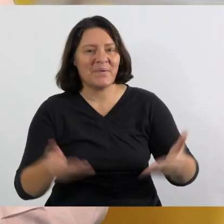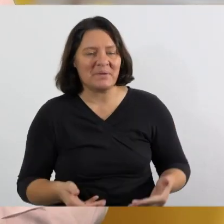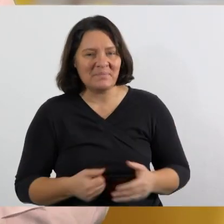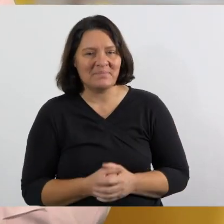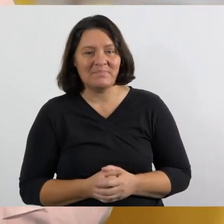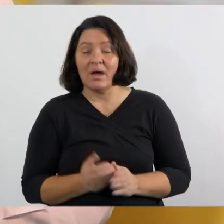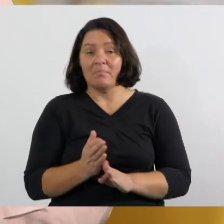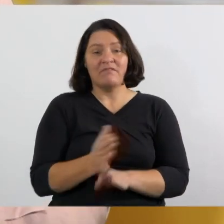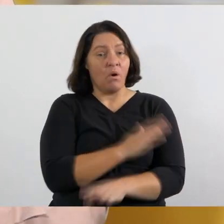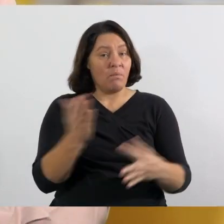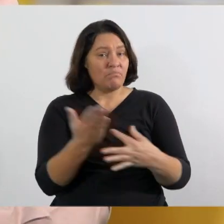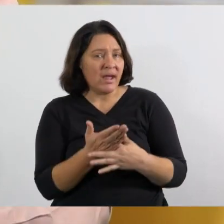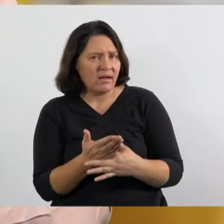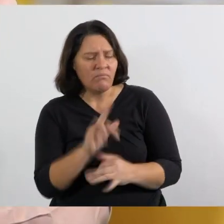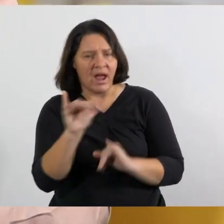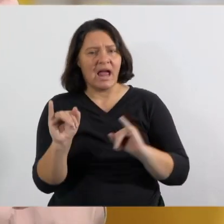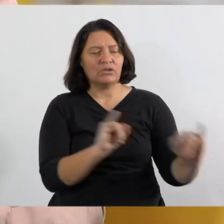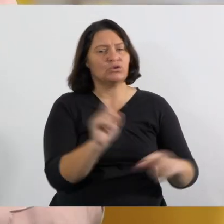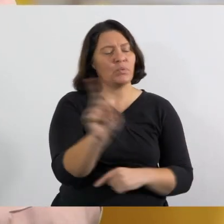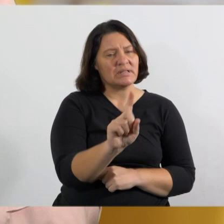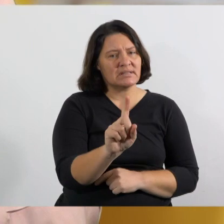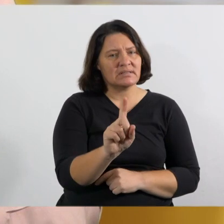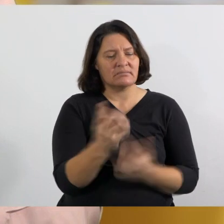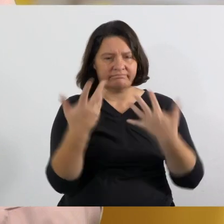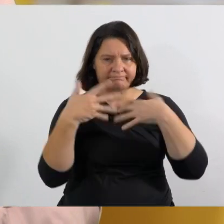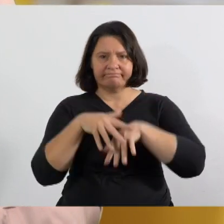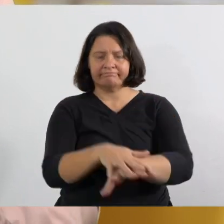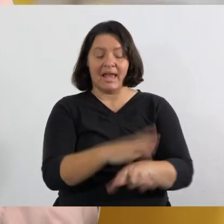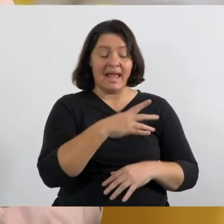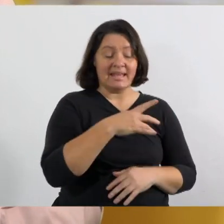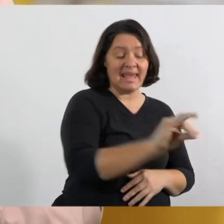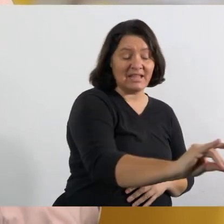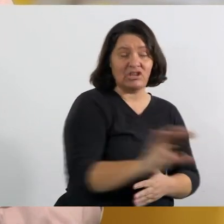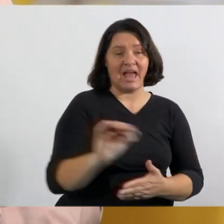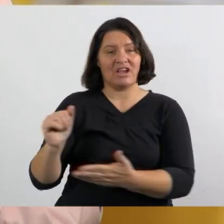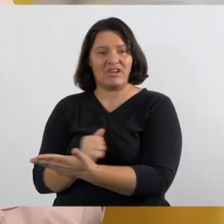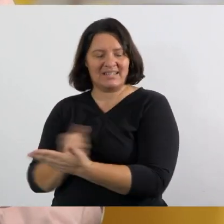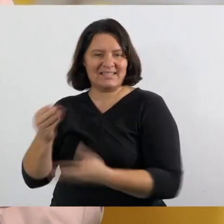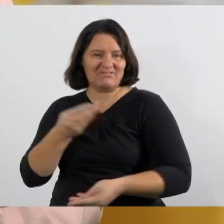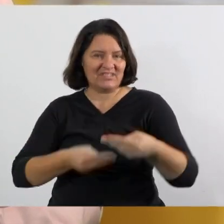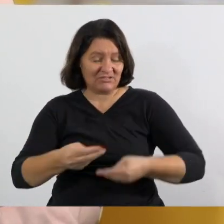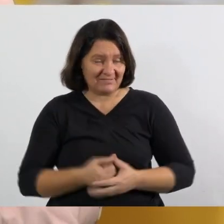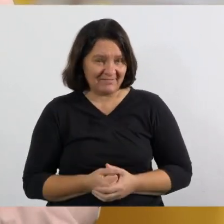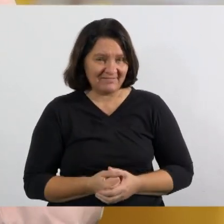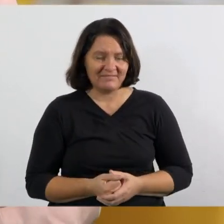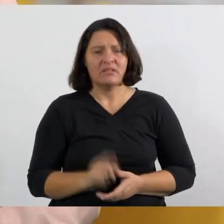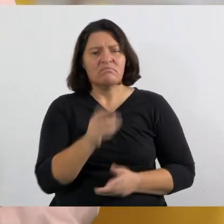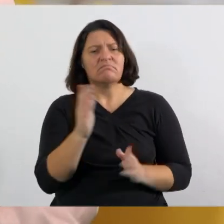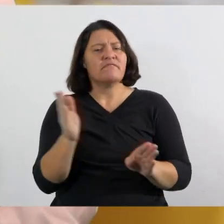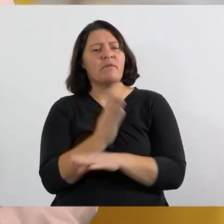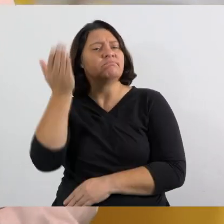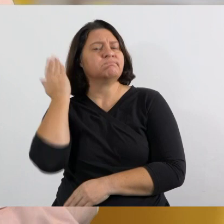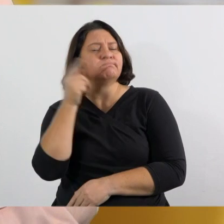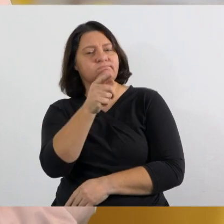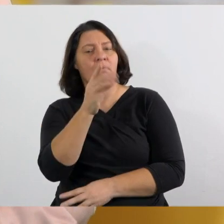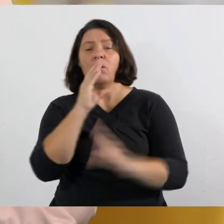Welcome back, dear learners. Before the ad break, we introduced our combined cash and credit transactions. And my focus, as I said